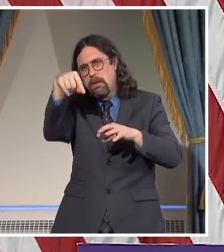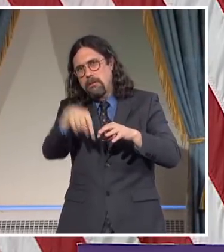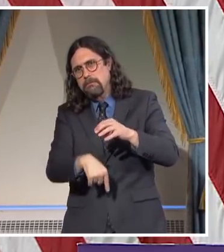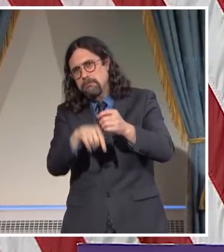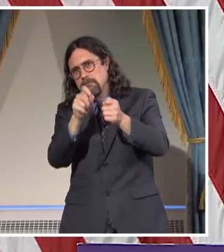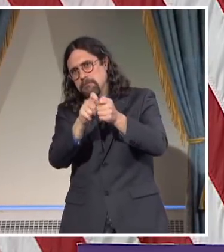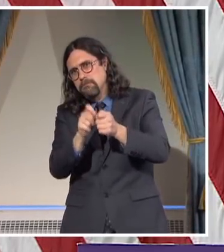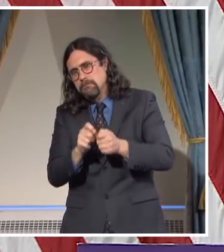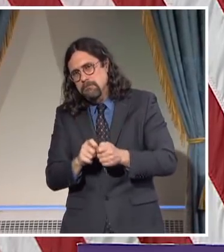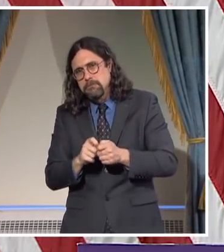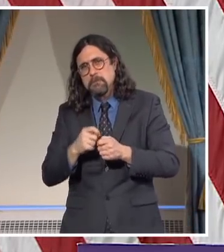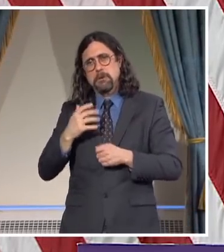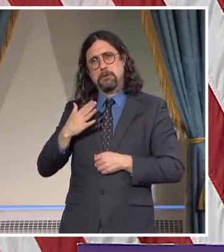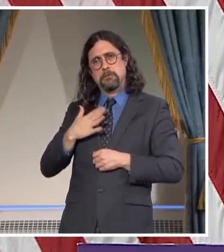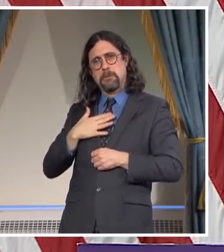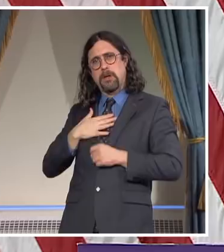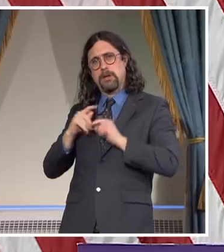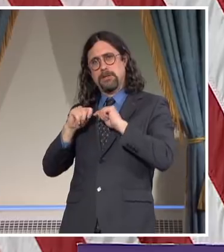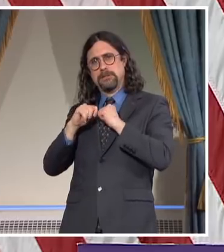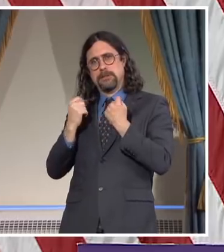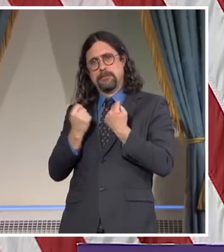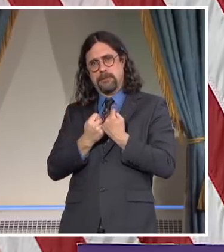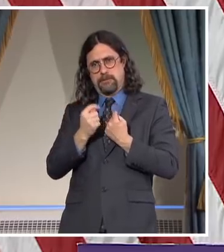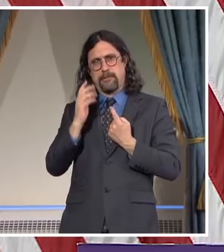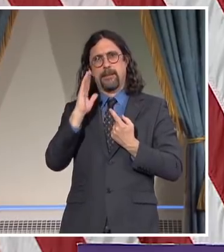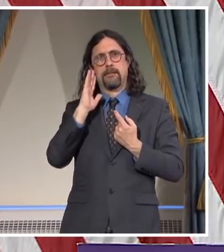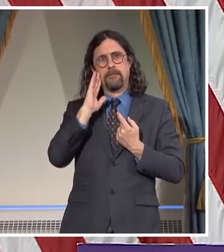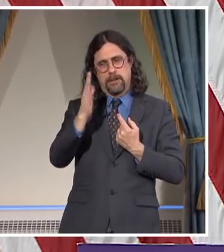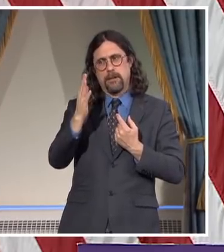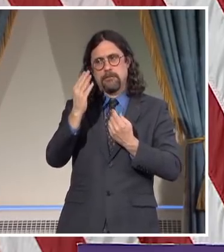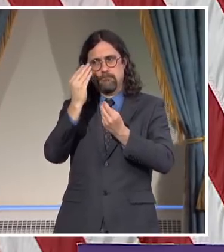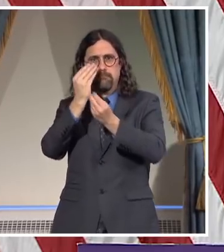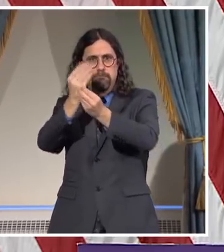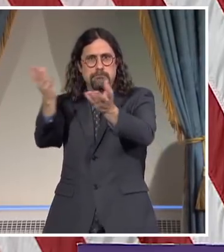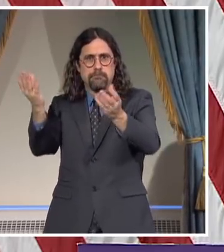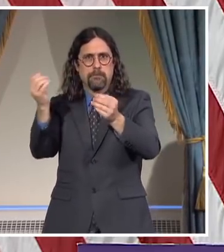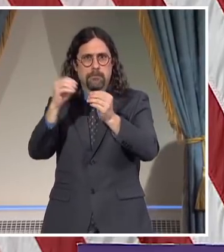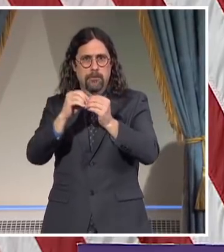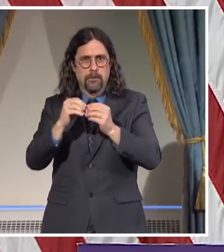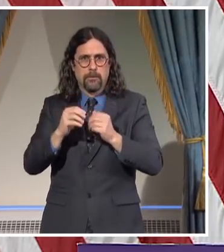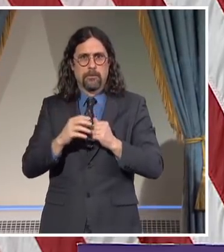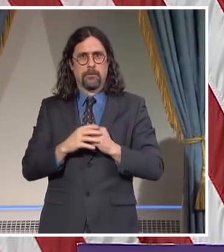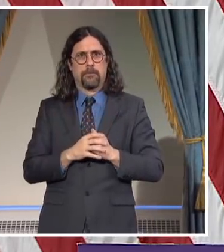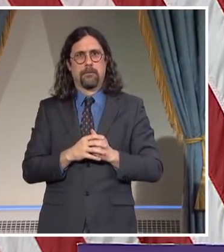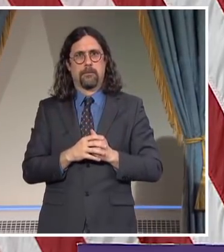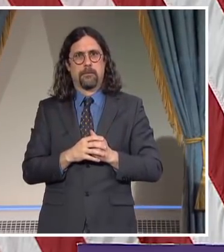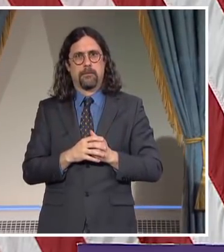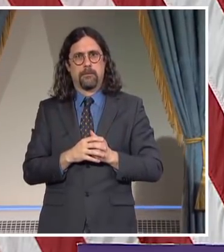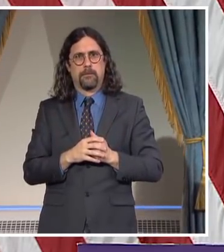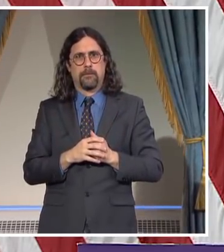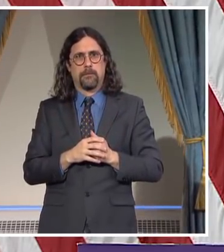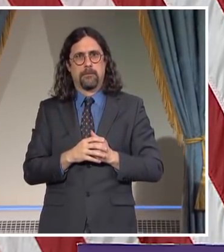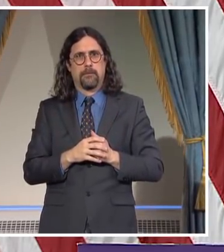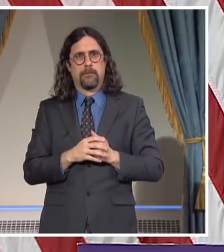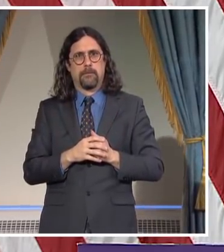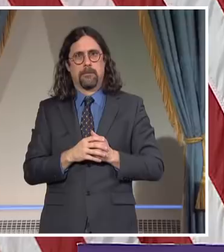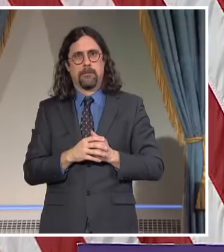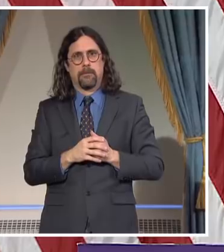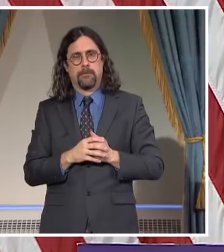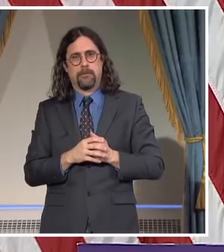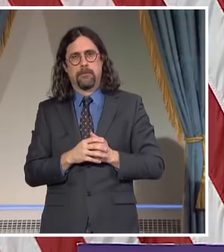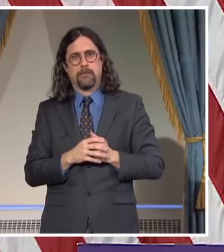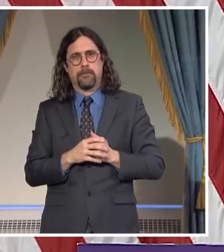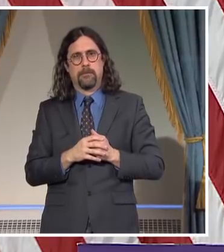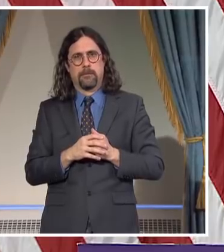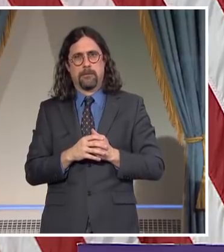them accurate, some of them inaccurate, some of them new, some of them old. Just want folks, when you ask the question, just realize